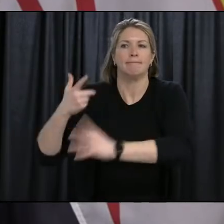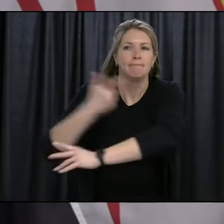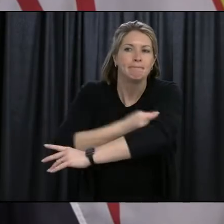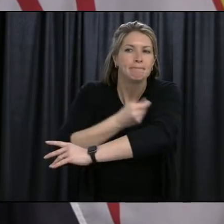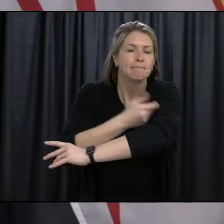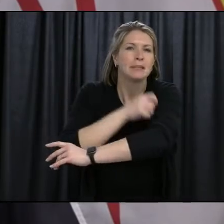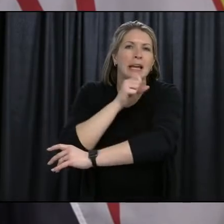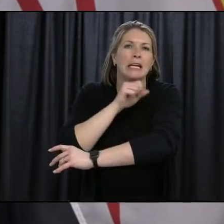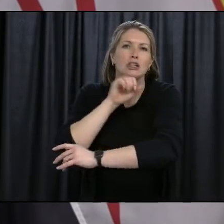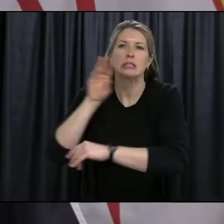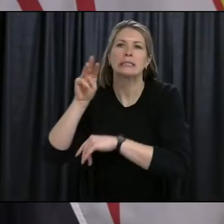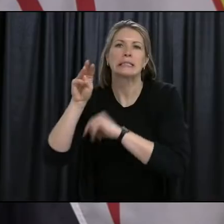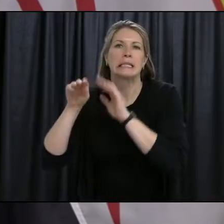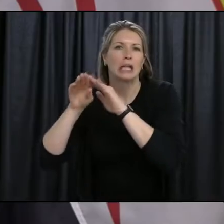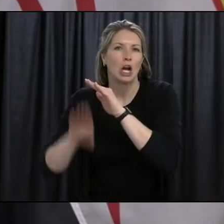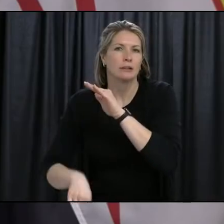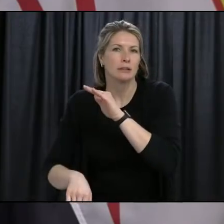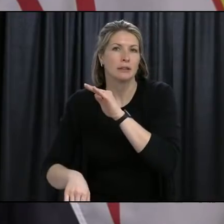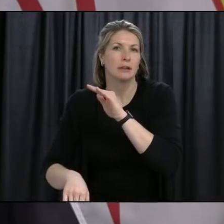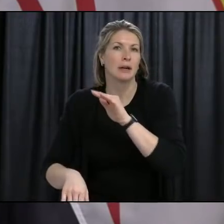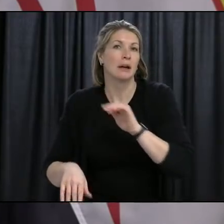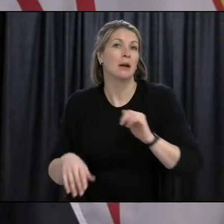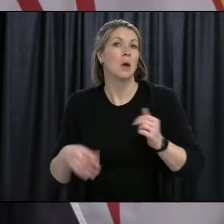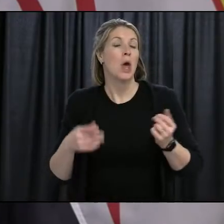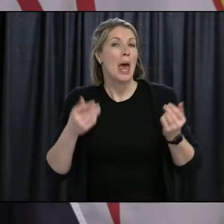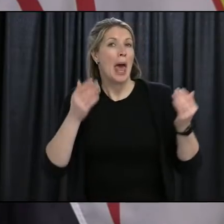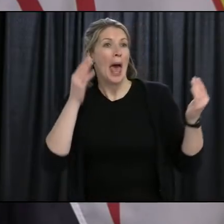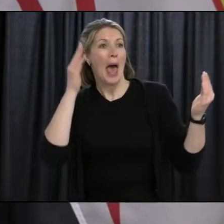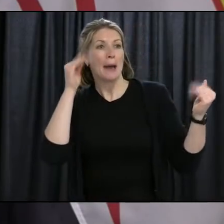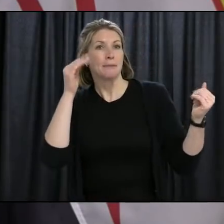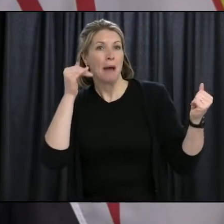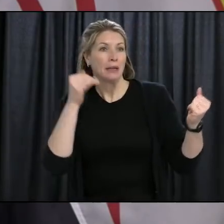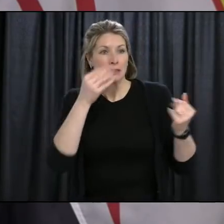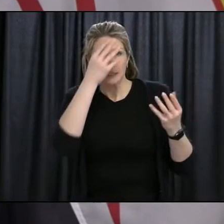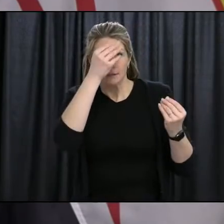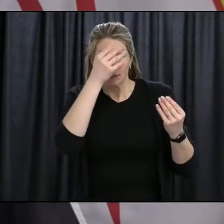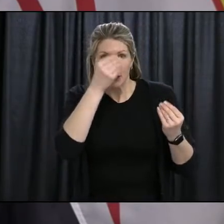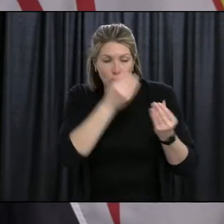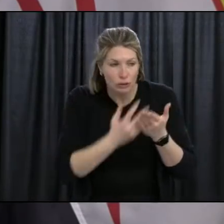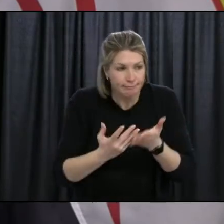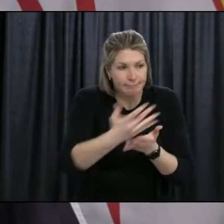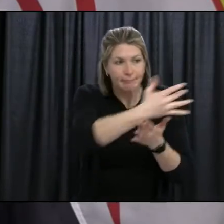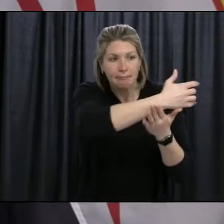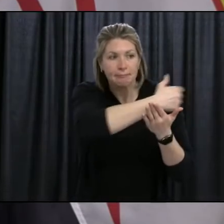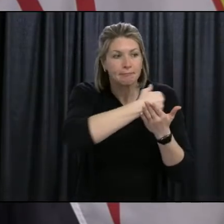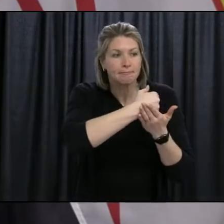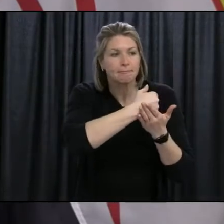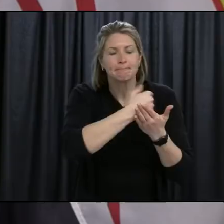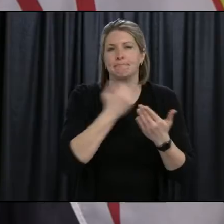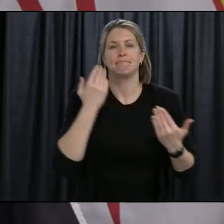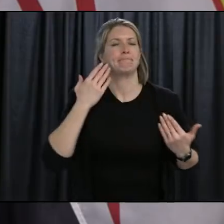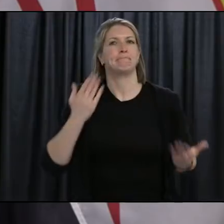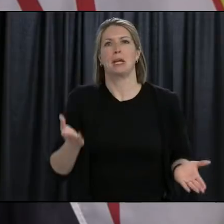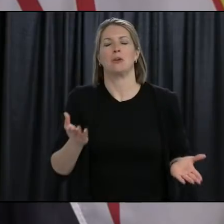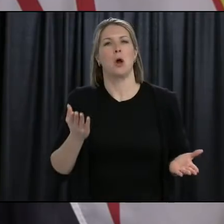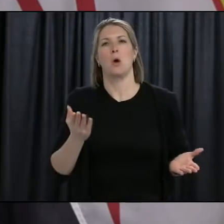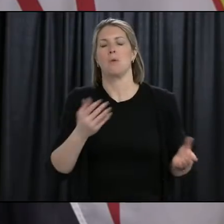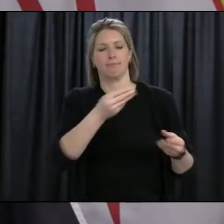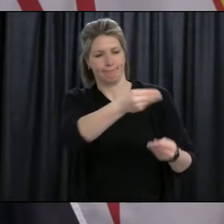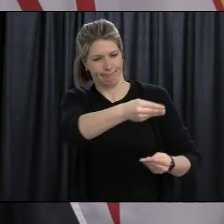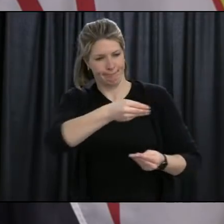I really don't know the timeline of when we expect to get results of that. The manufacturers would probably be the best